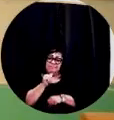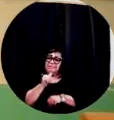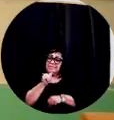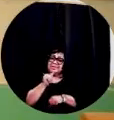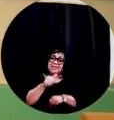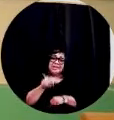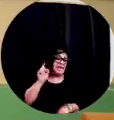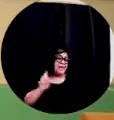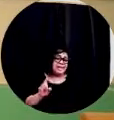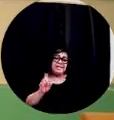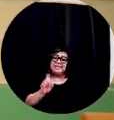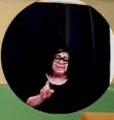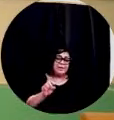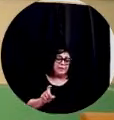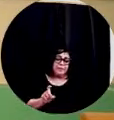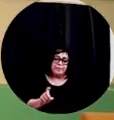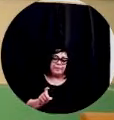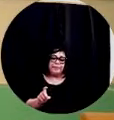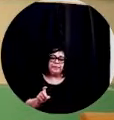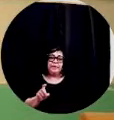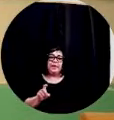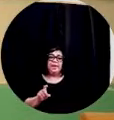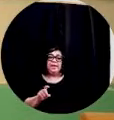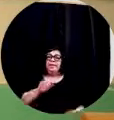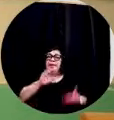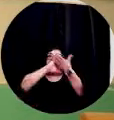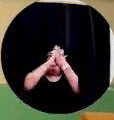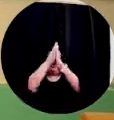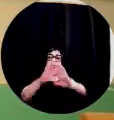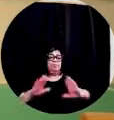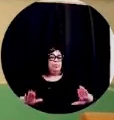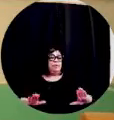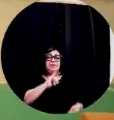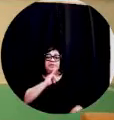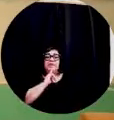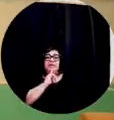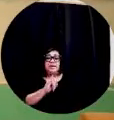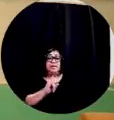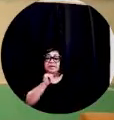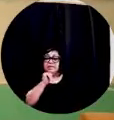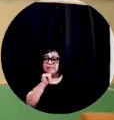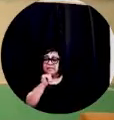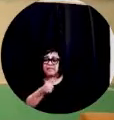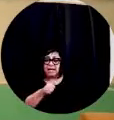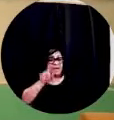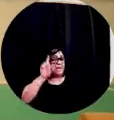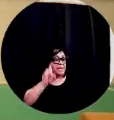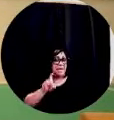I know some of y'all looking at me a little crazy, like I'm a little special, and I might be.